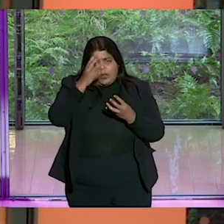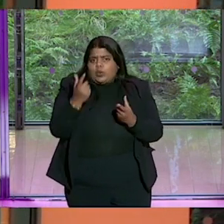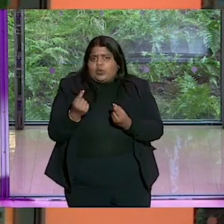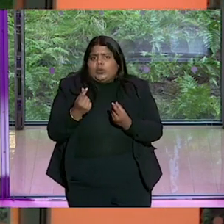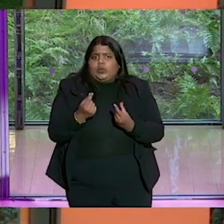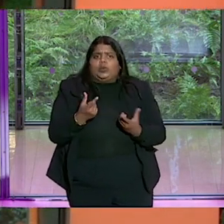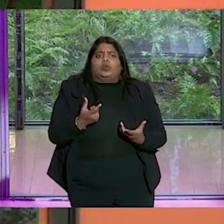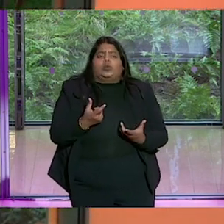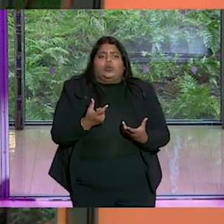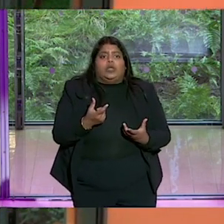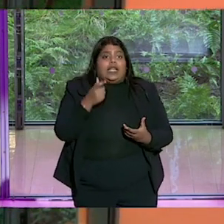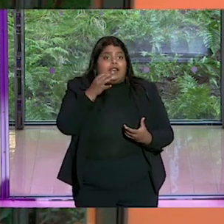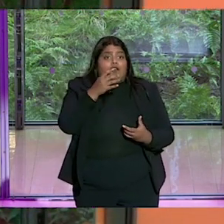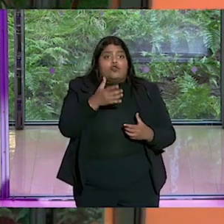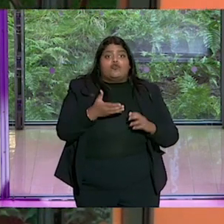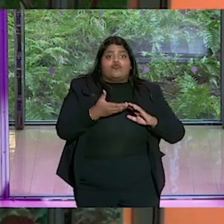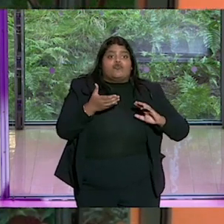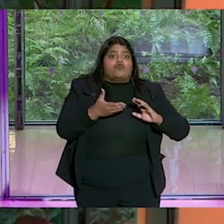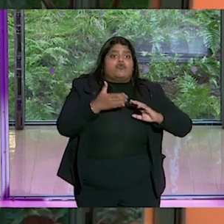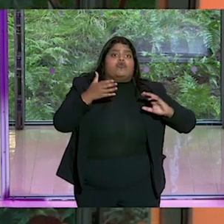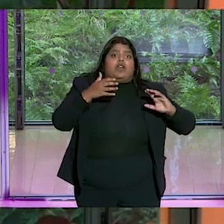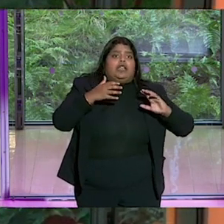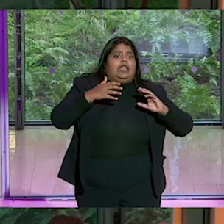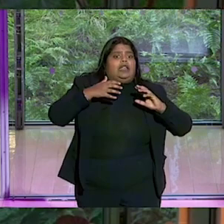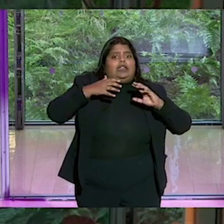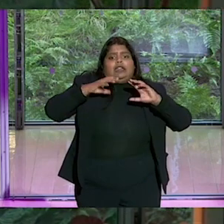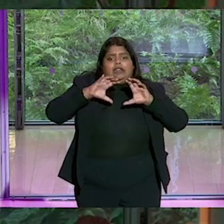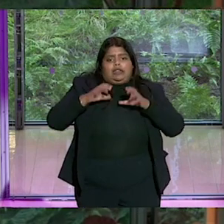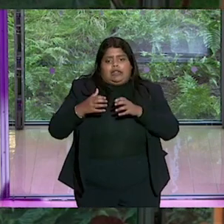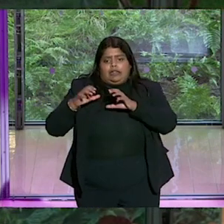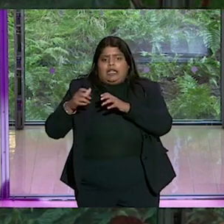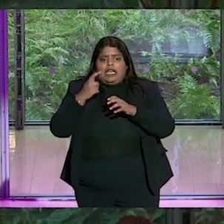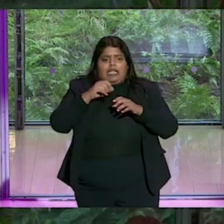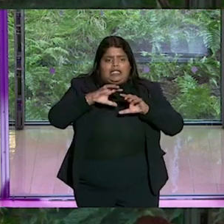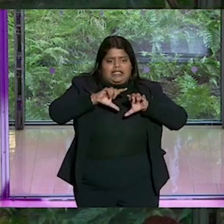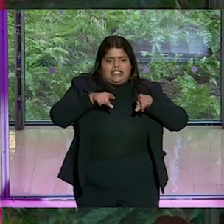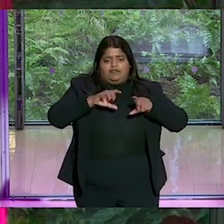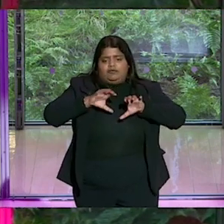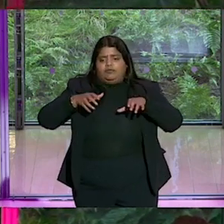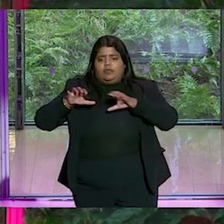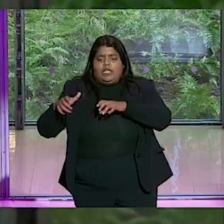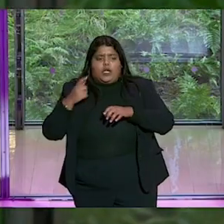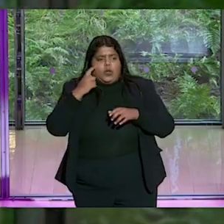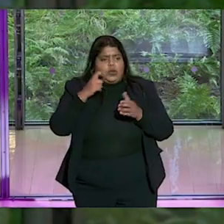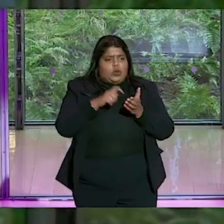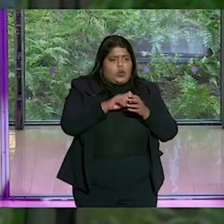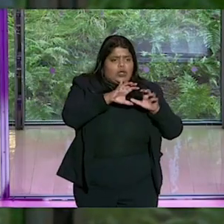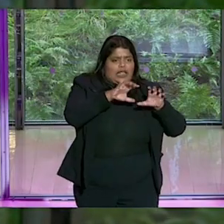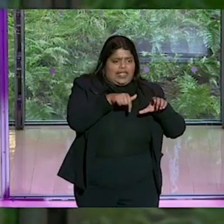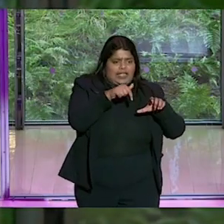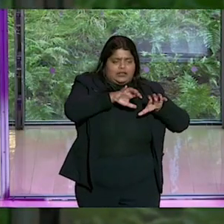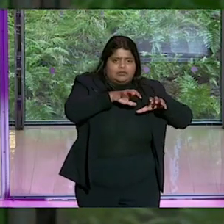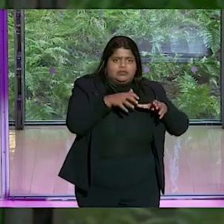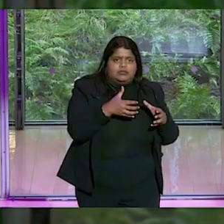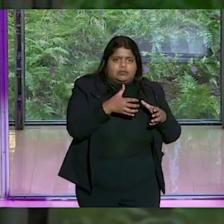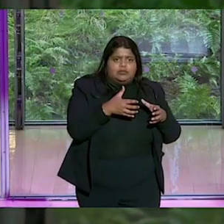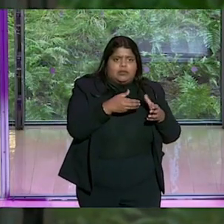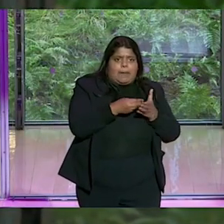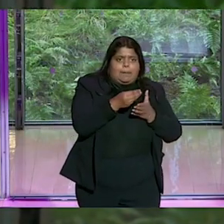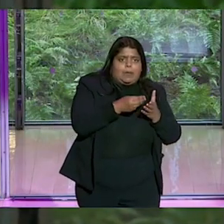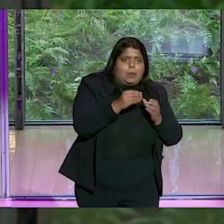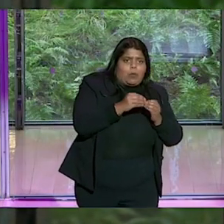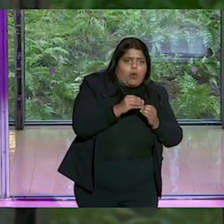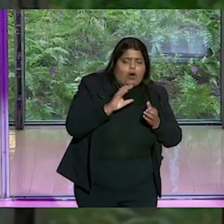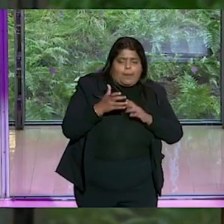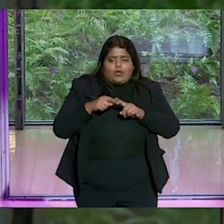If you're running some kind of segmentation, if you find that segment A is more likely to purchase than segment B, maybe we need to